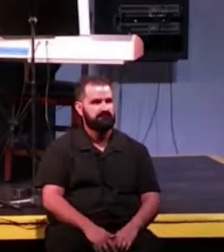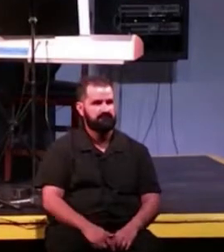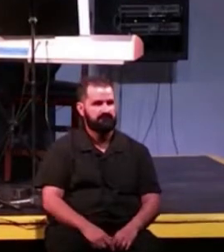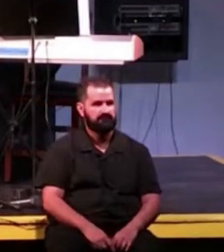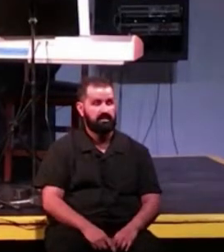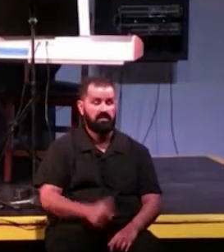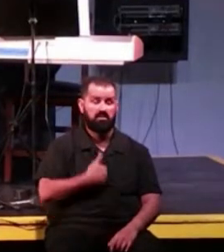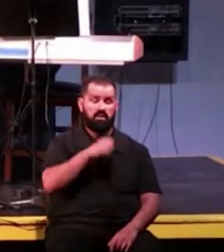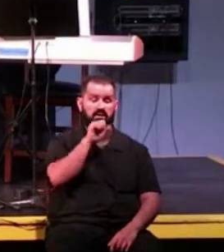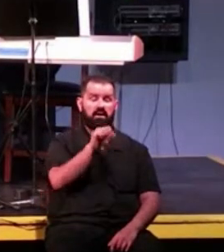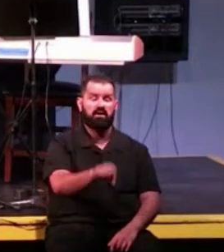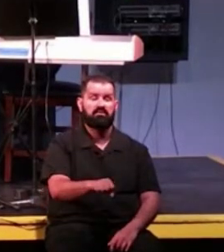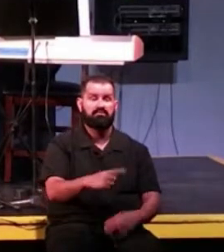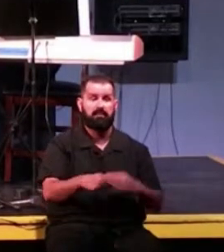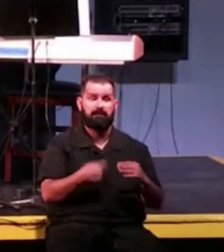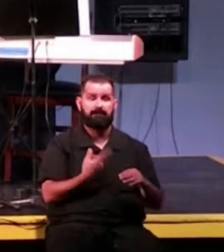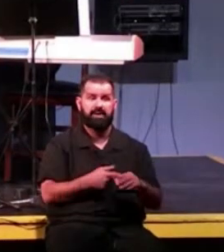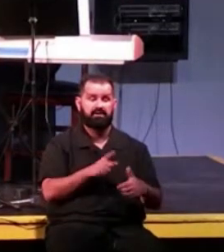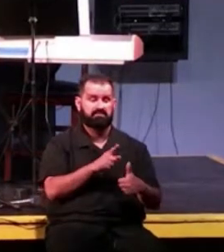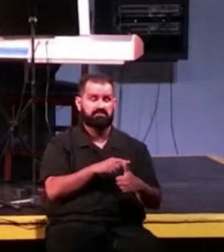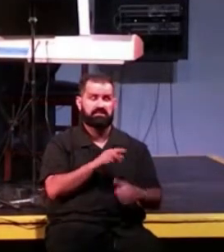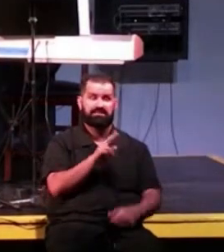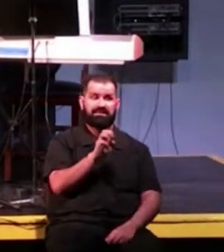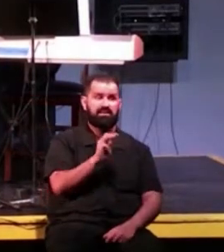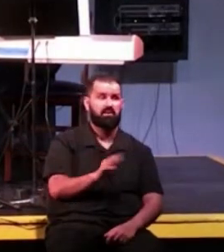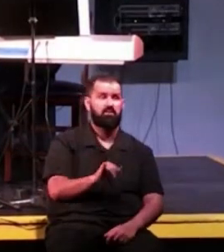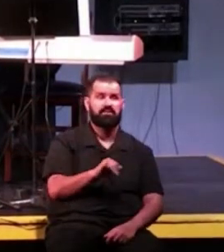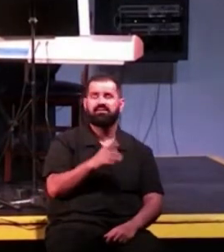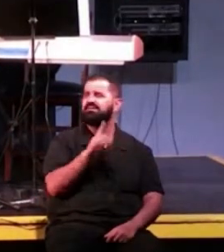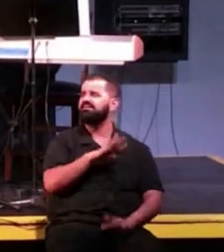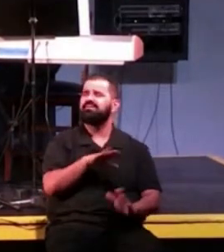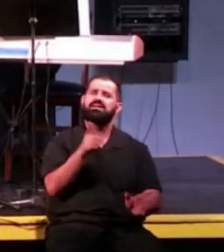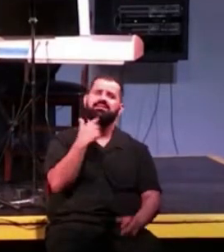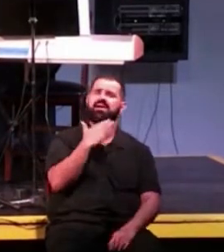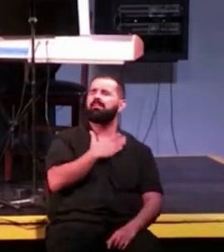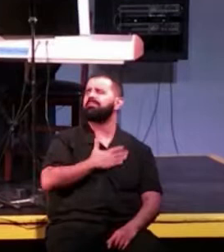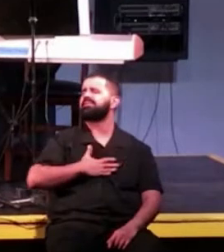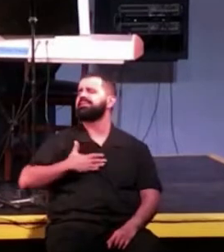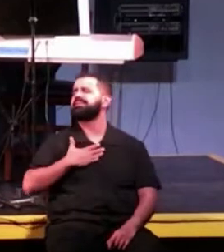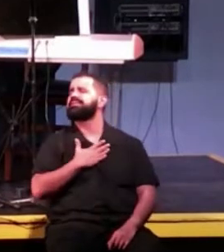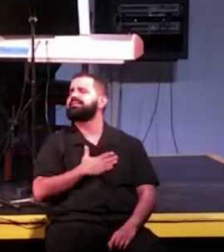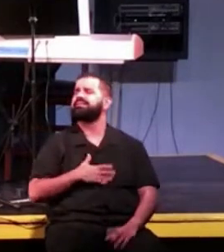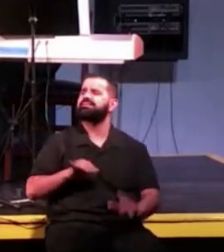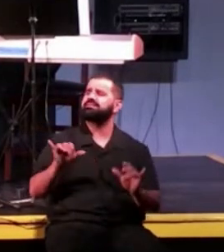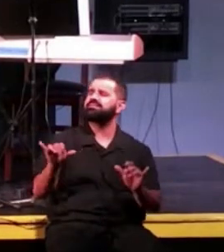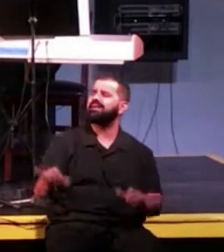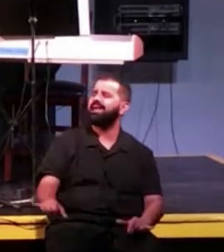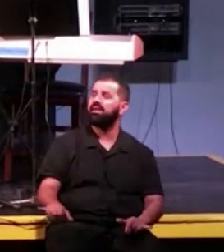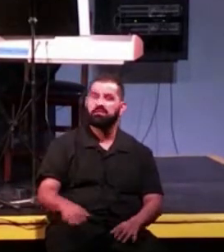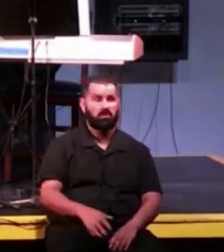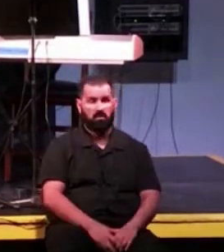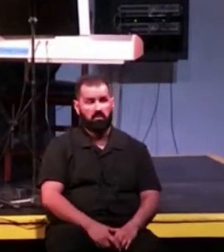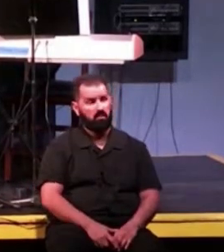What I love about Naomi is that she didn't say, please stay, don't go.